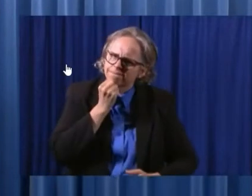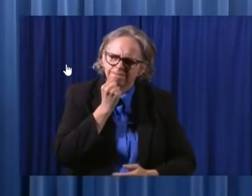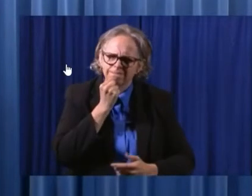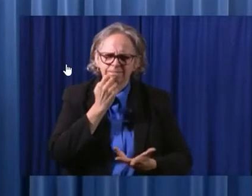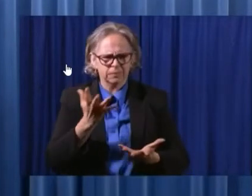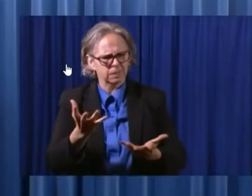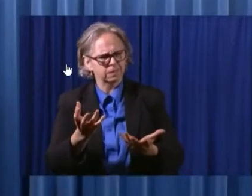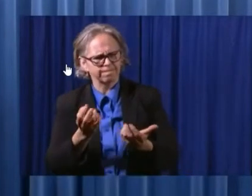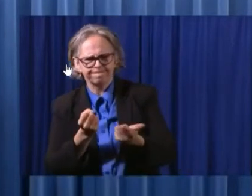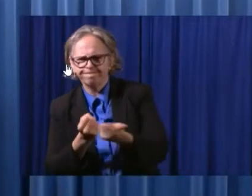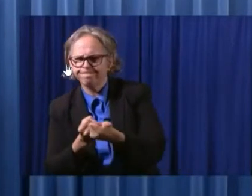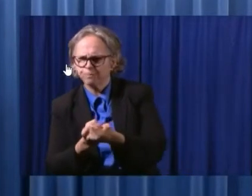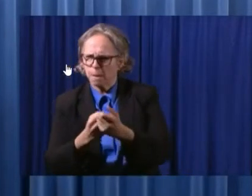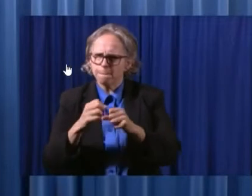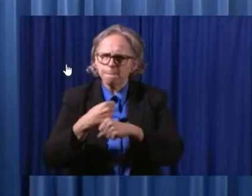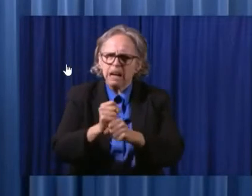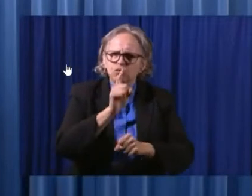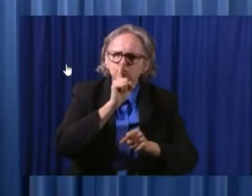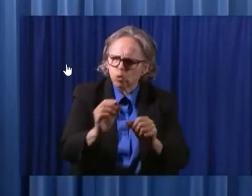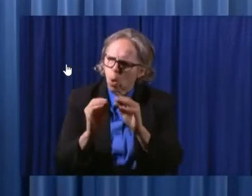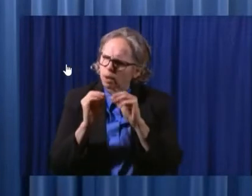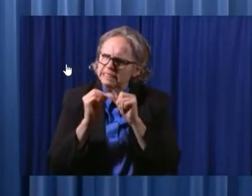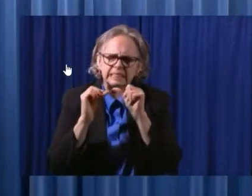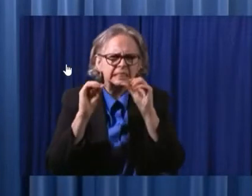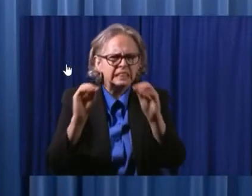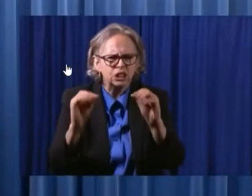this virus continues.